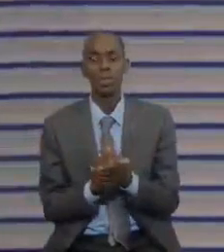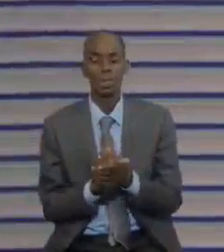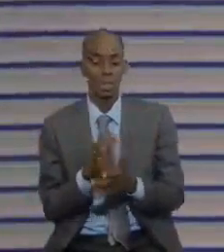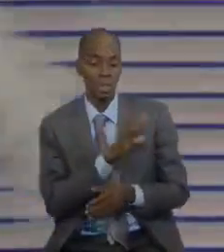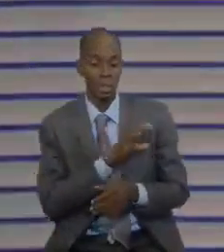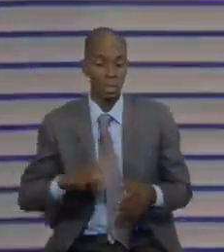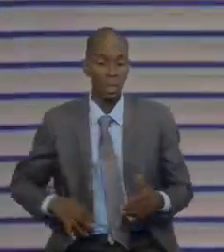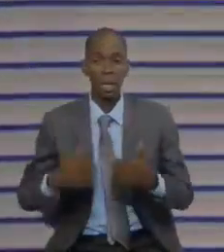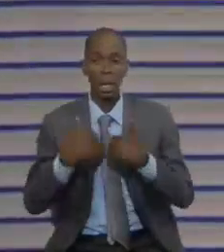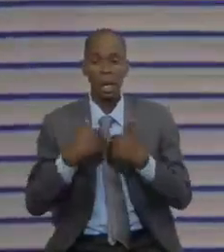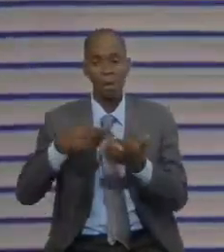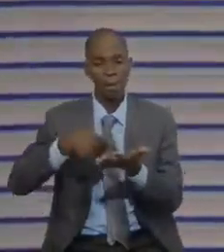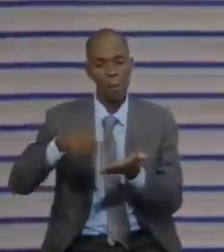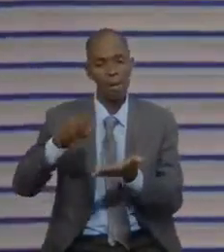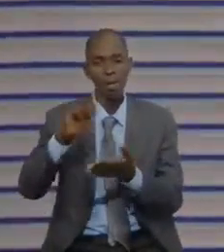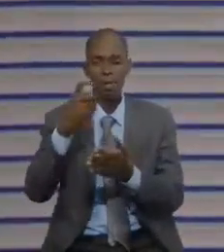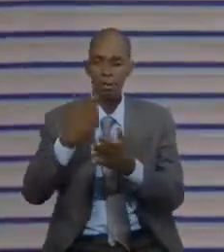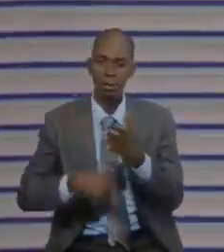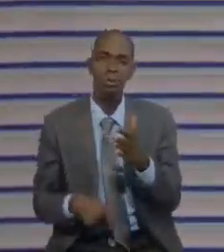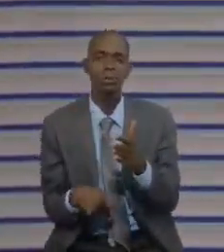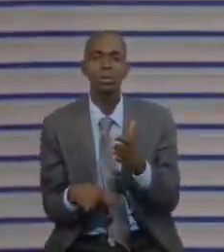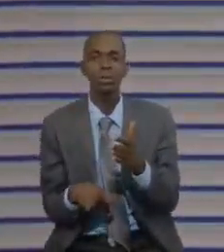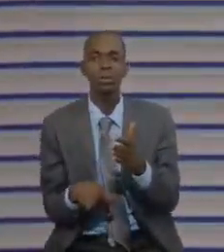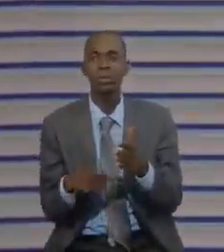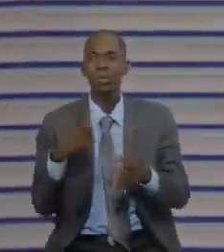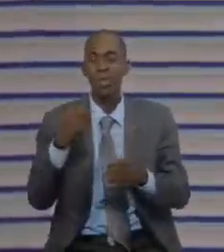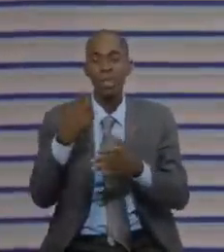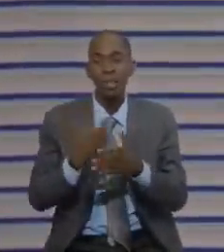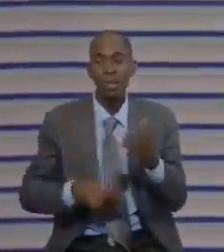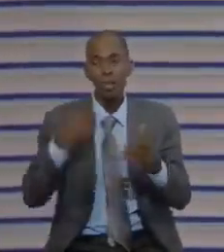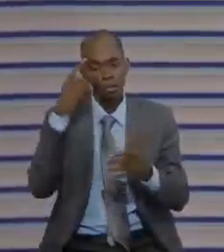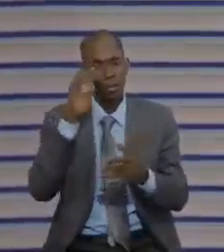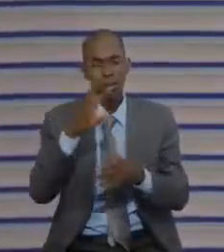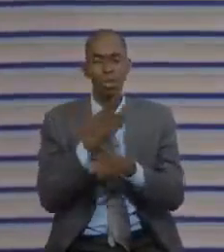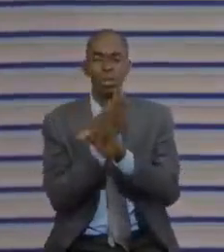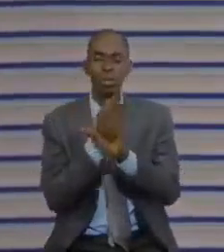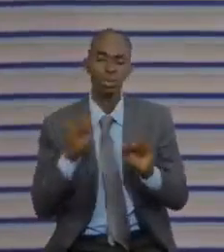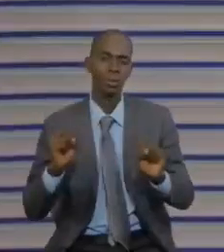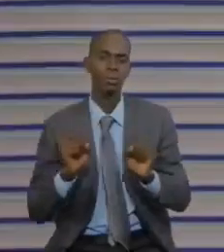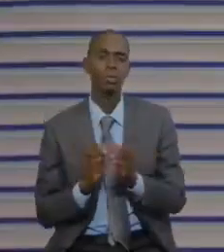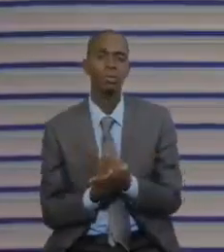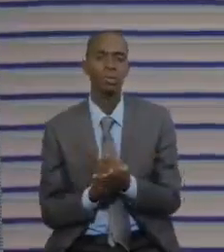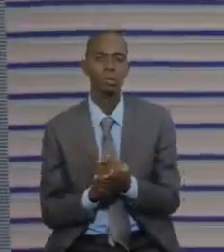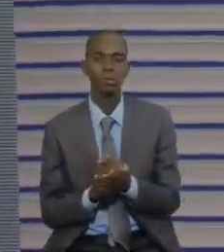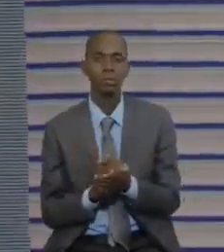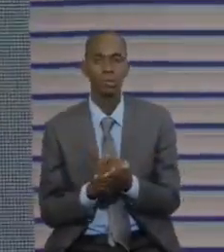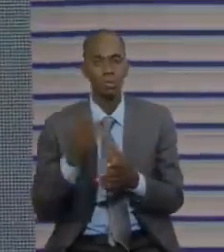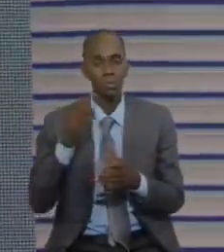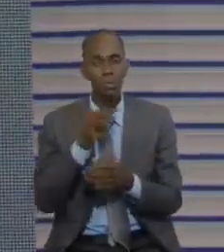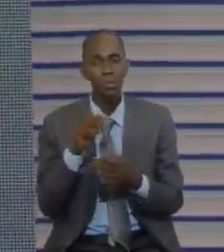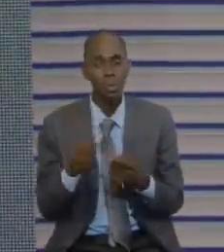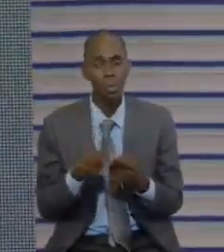has paid the price. The price for your redemption. When you pay